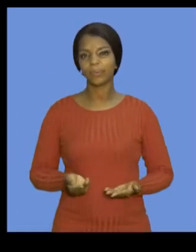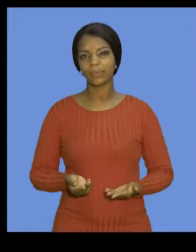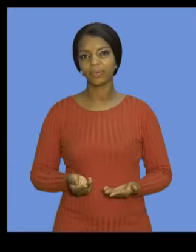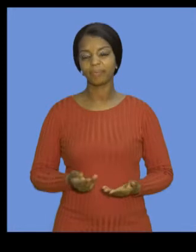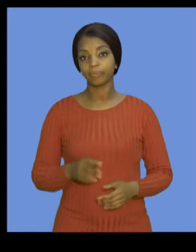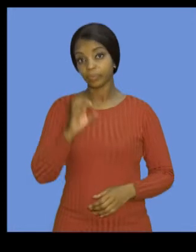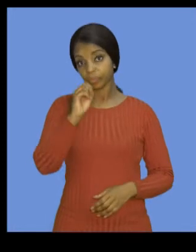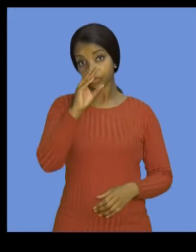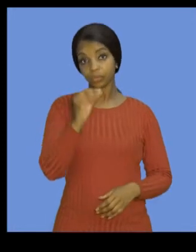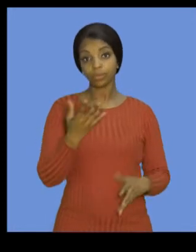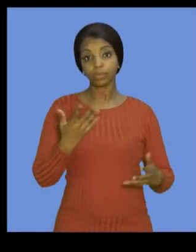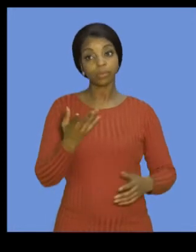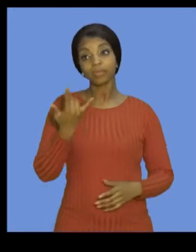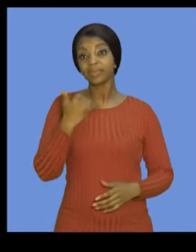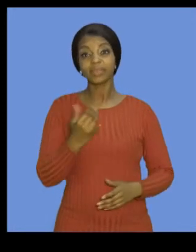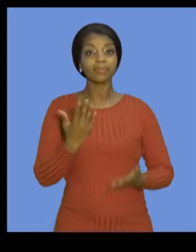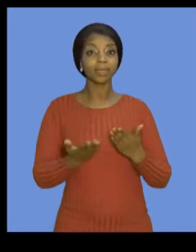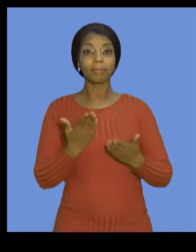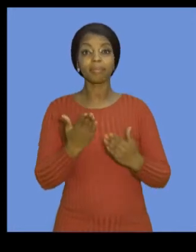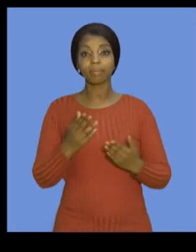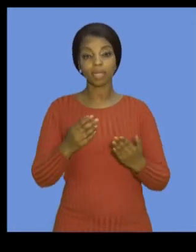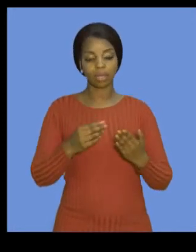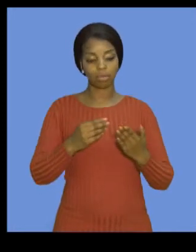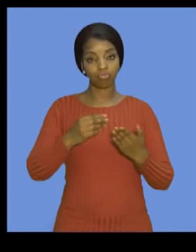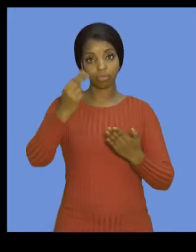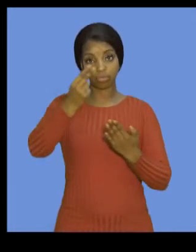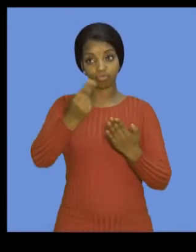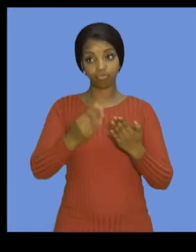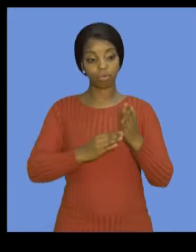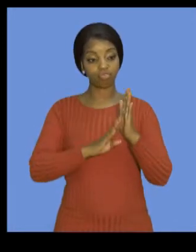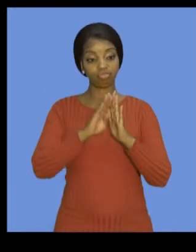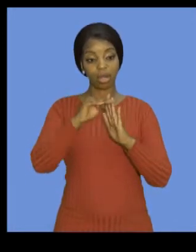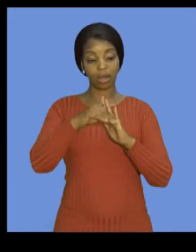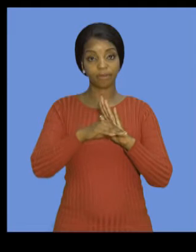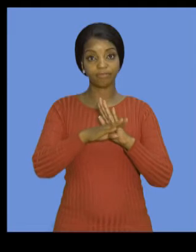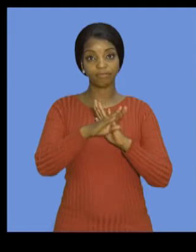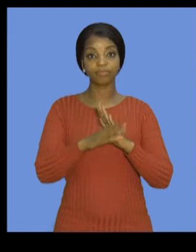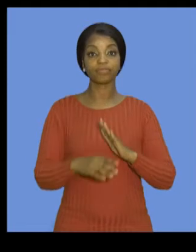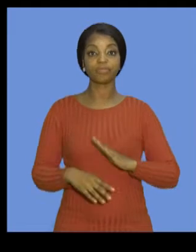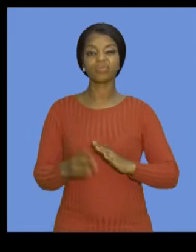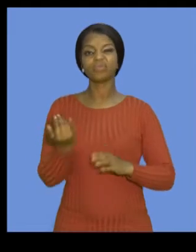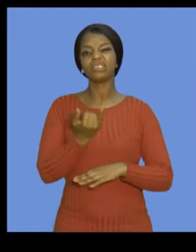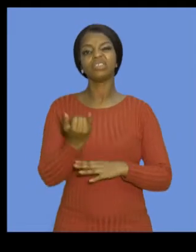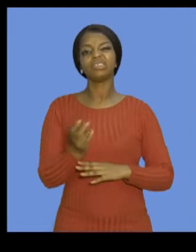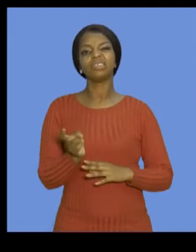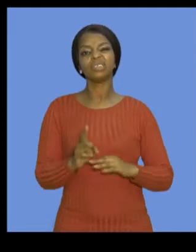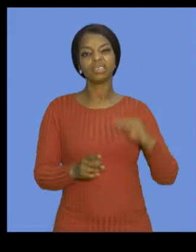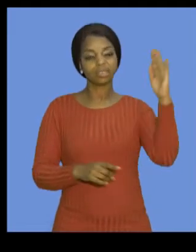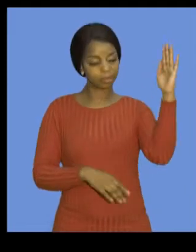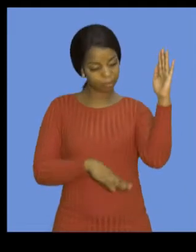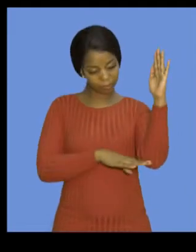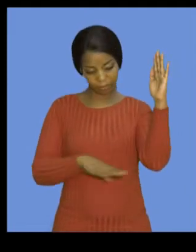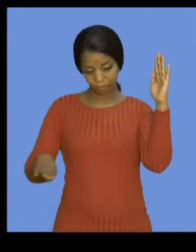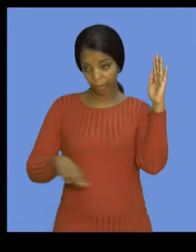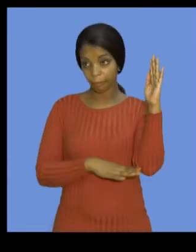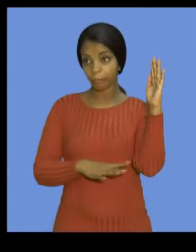anything like that. So even if maybe we were to draw a graph for this, this will be something like this. I will draw a graph